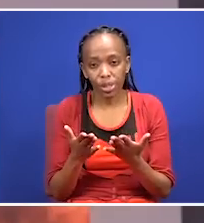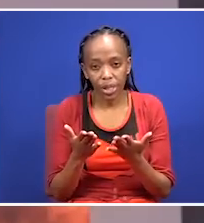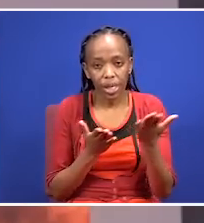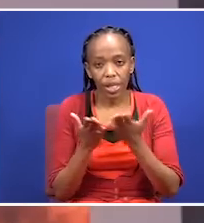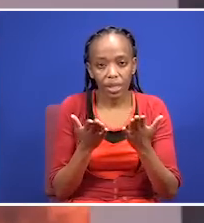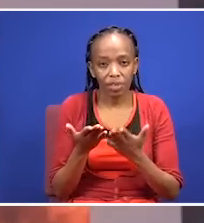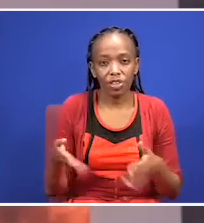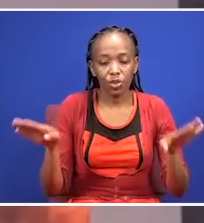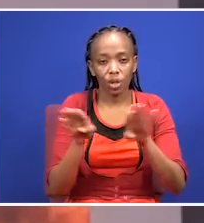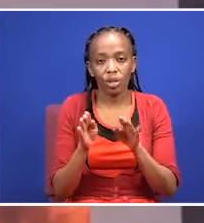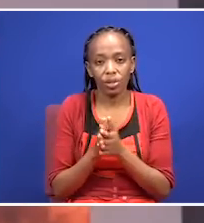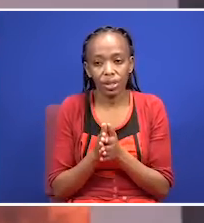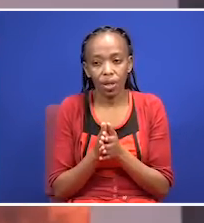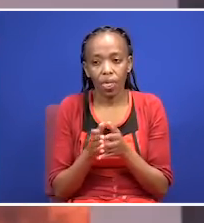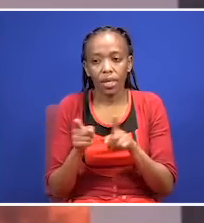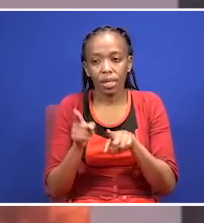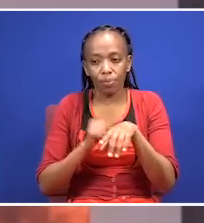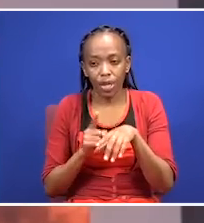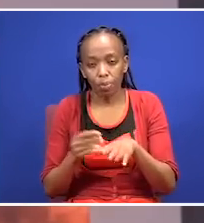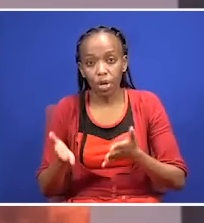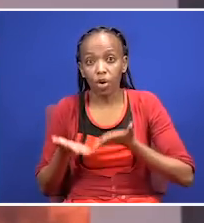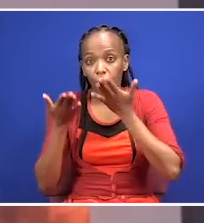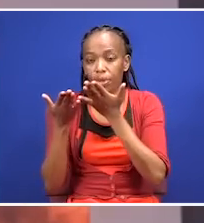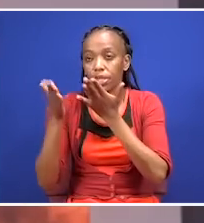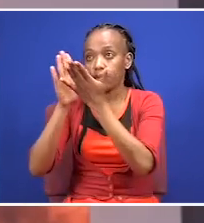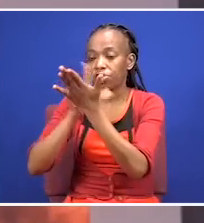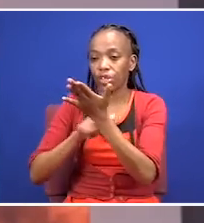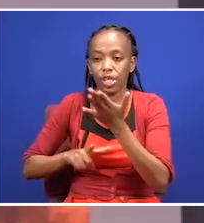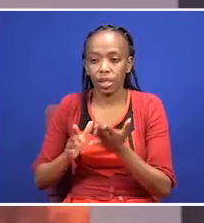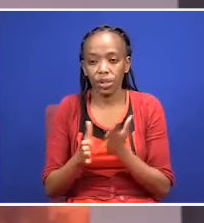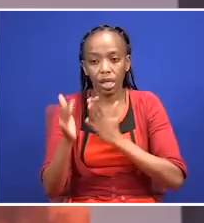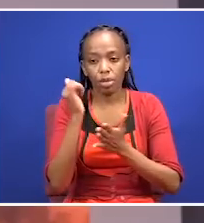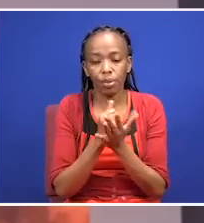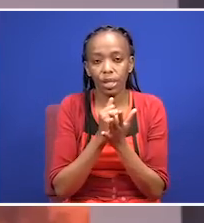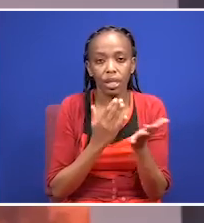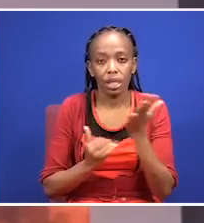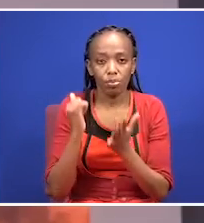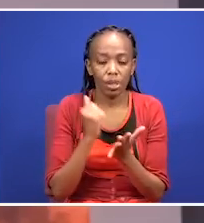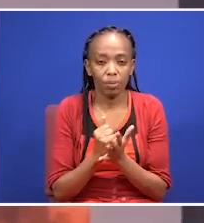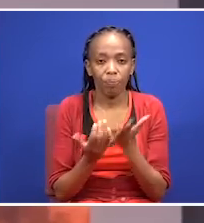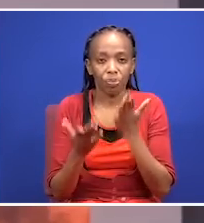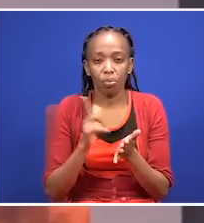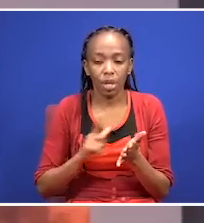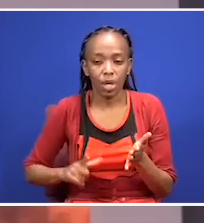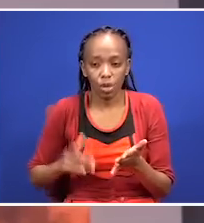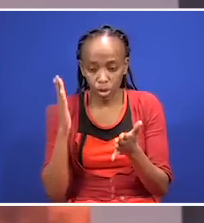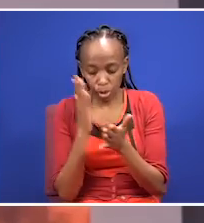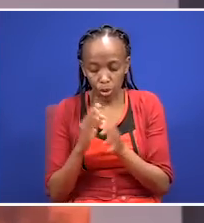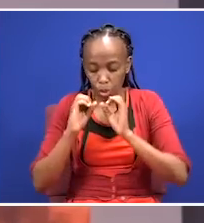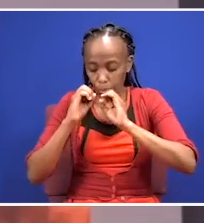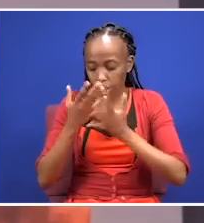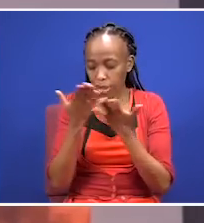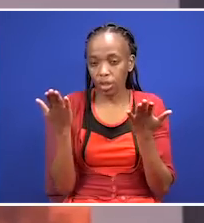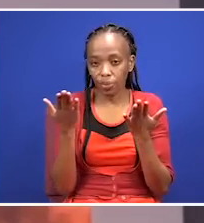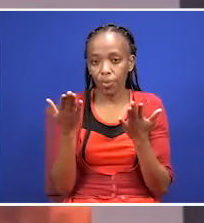the service to a close even as we committed to the lord amen and amen may the lord truly bless